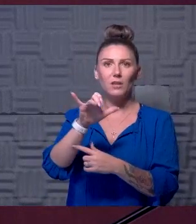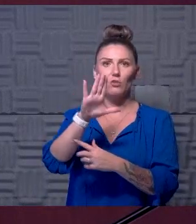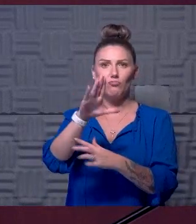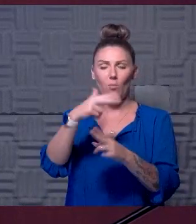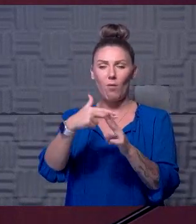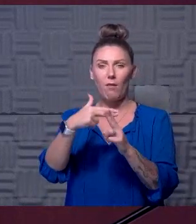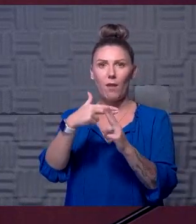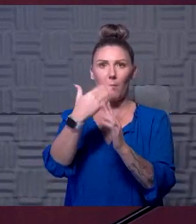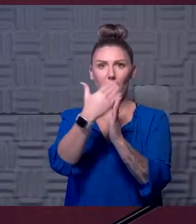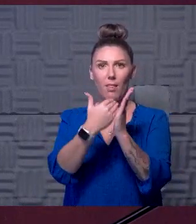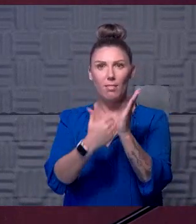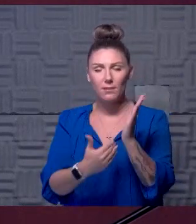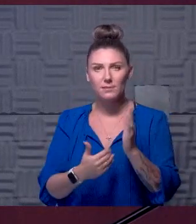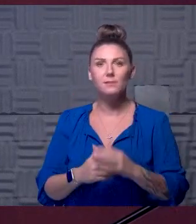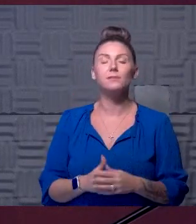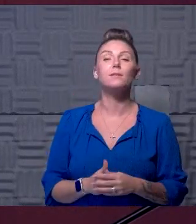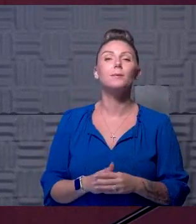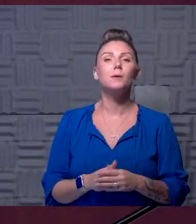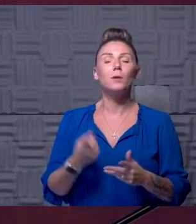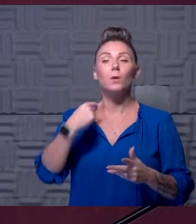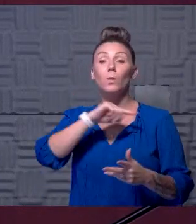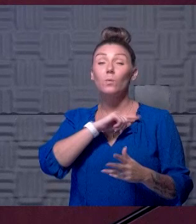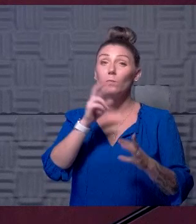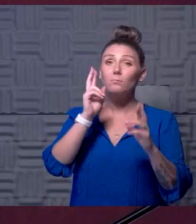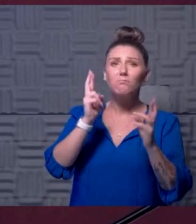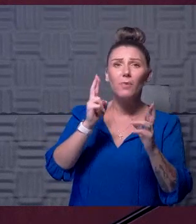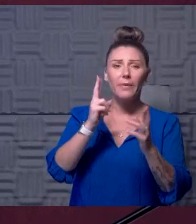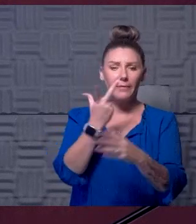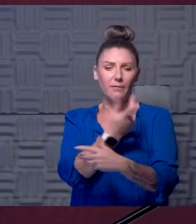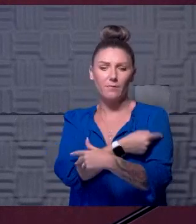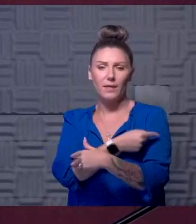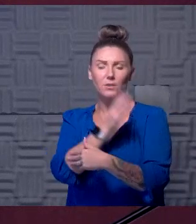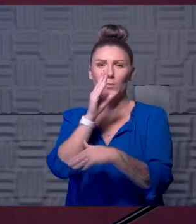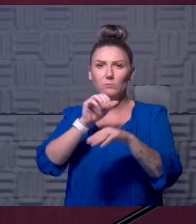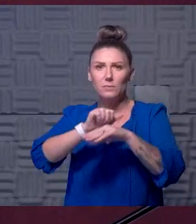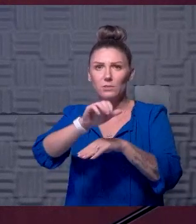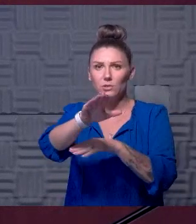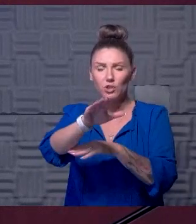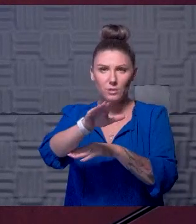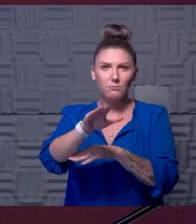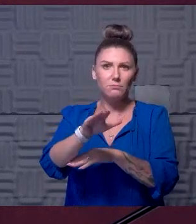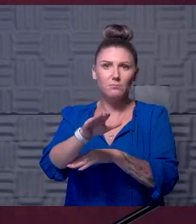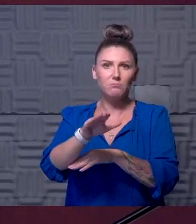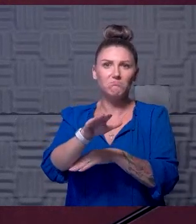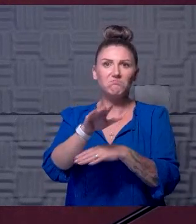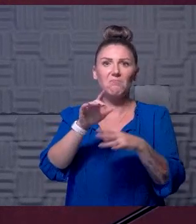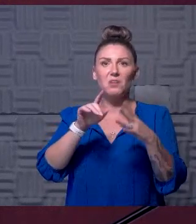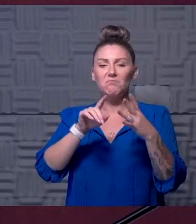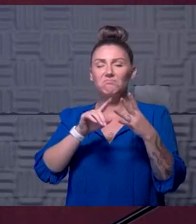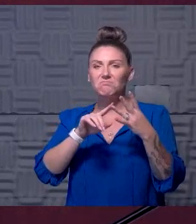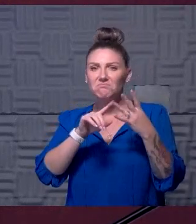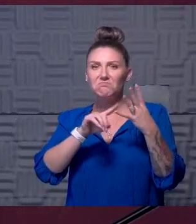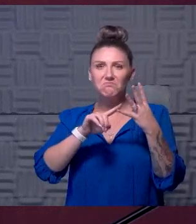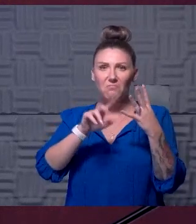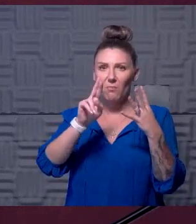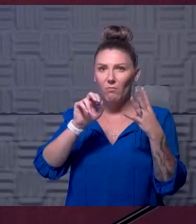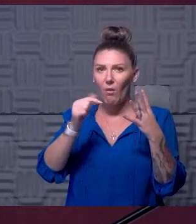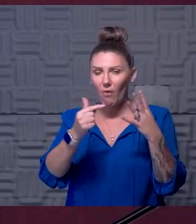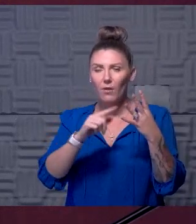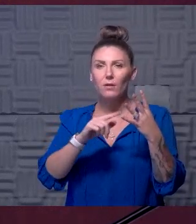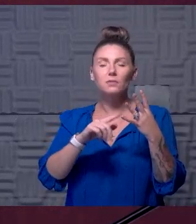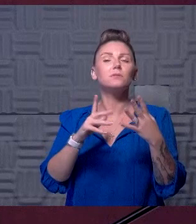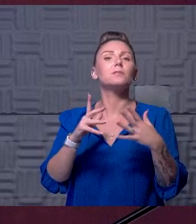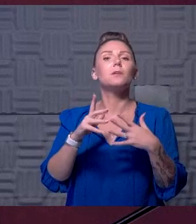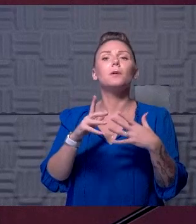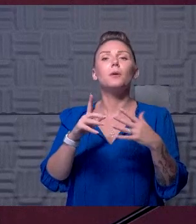list. We anticipate that the vaccine will be shipped to us later in the next week or 2, but